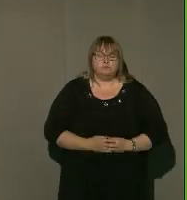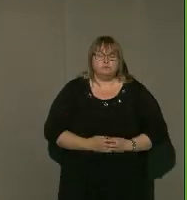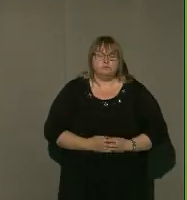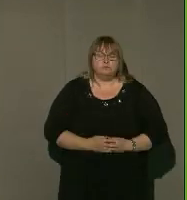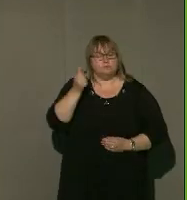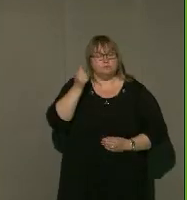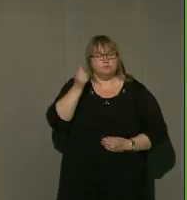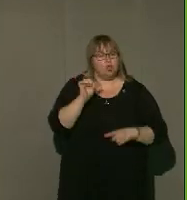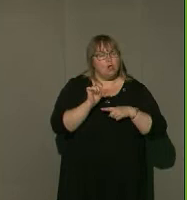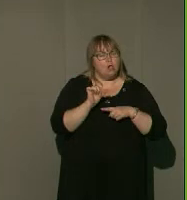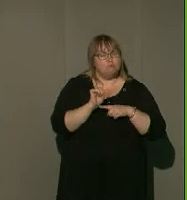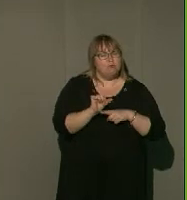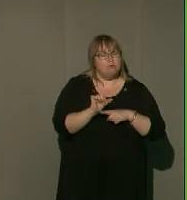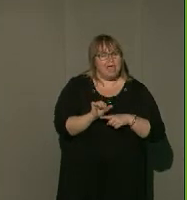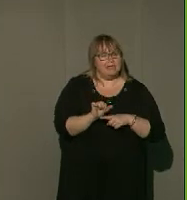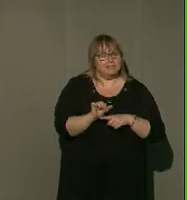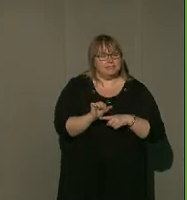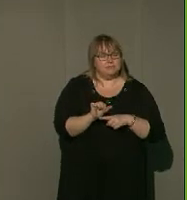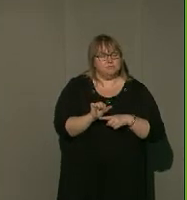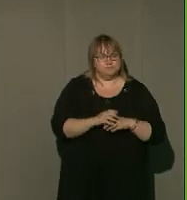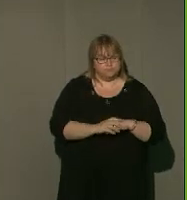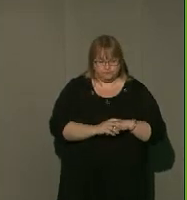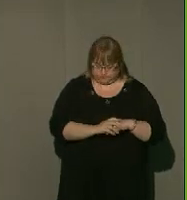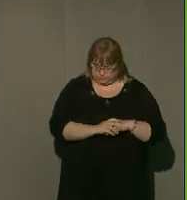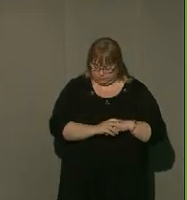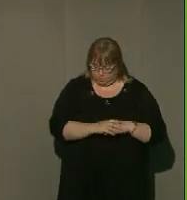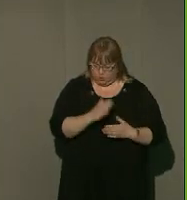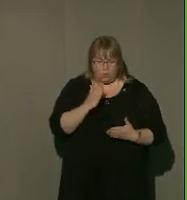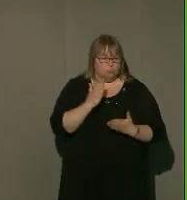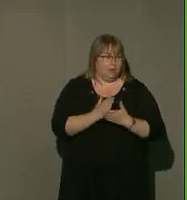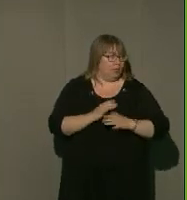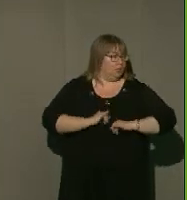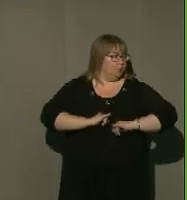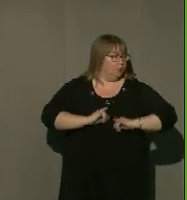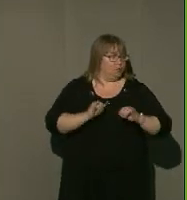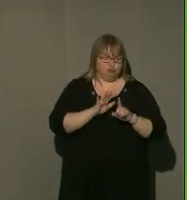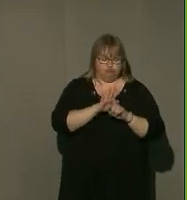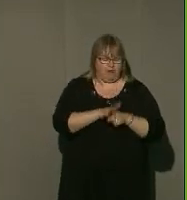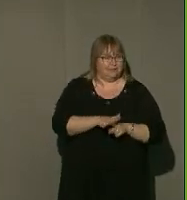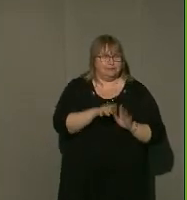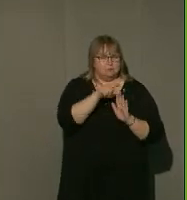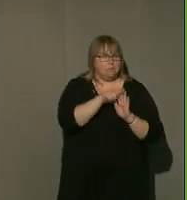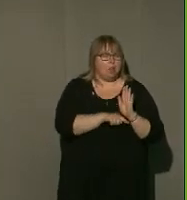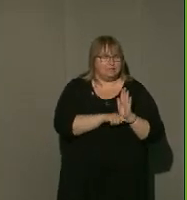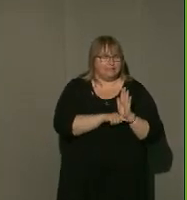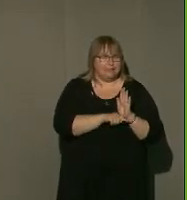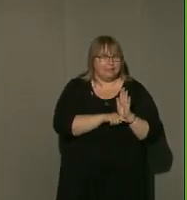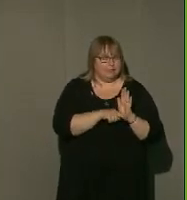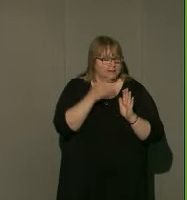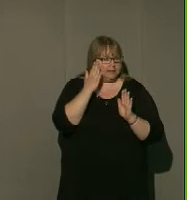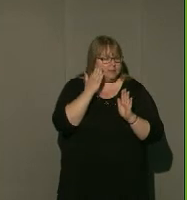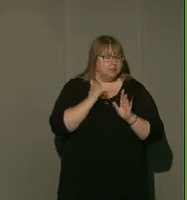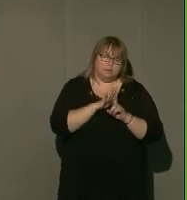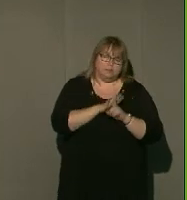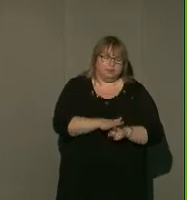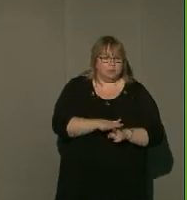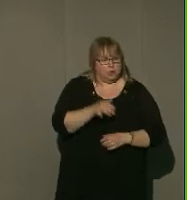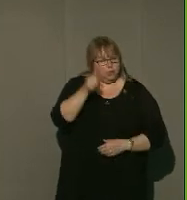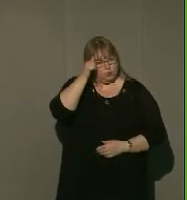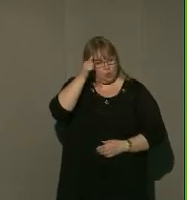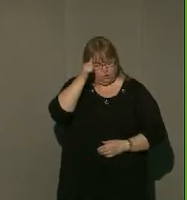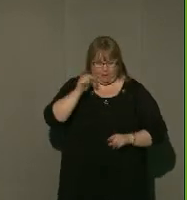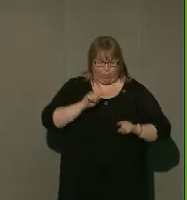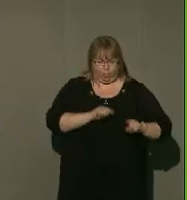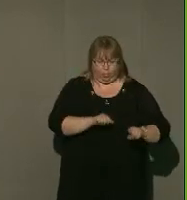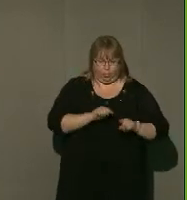Prevent is a horrifically racist policy that we know has been used against, for example, school children